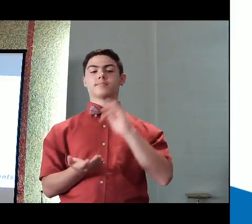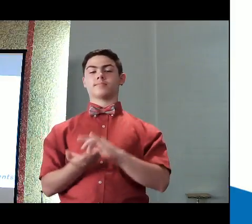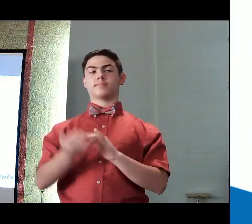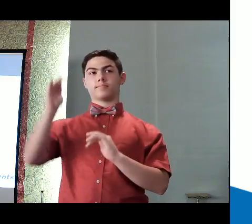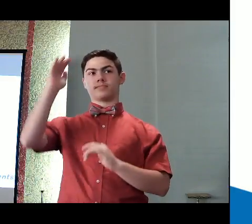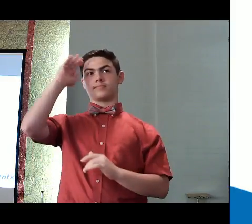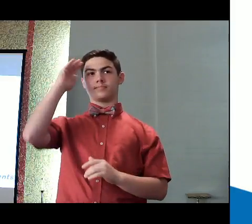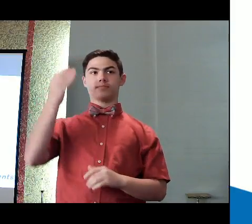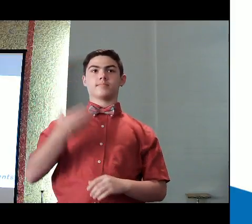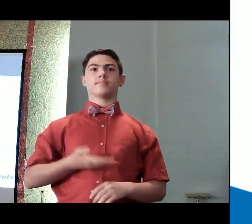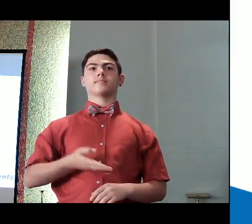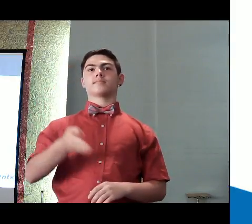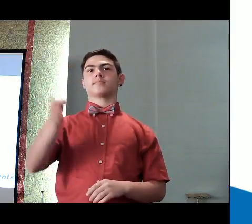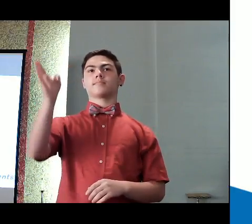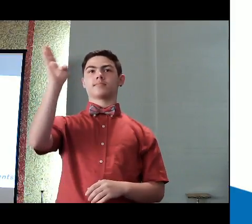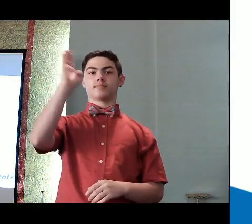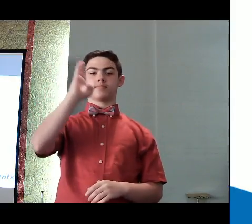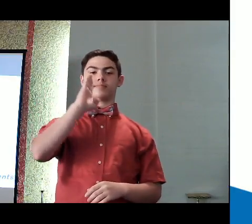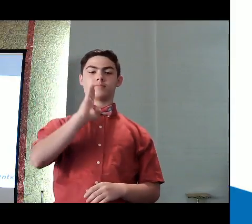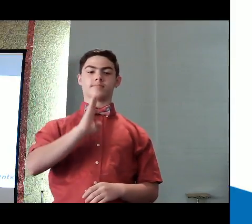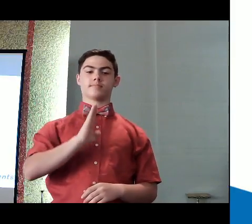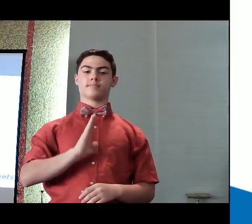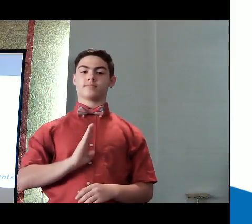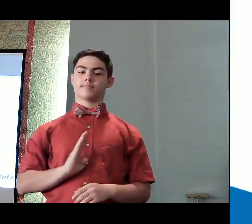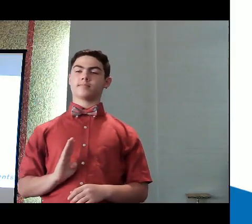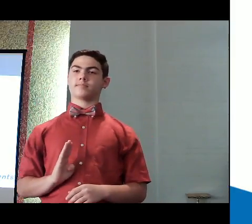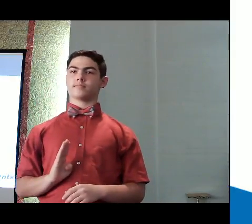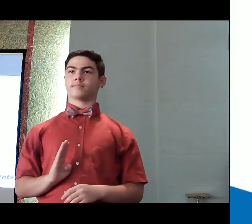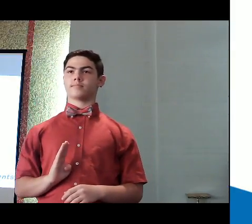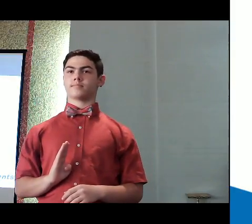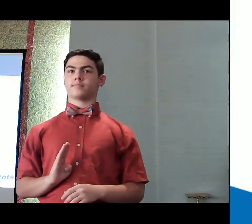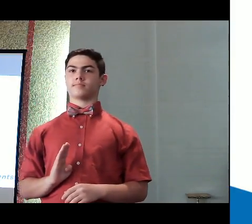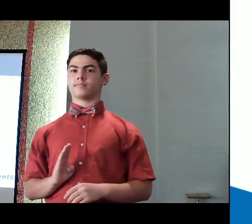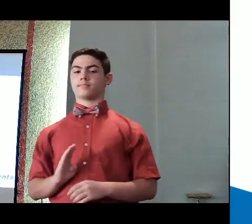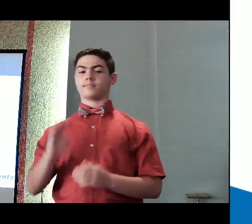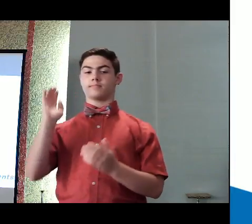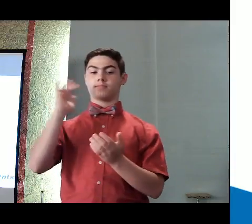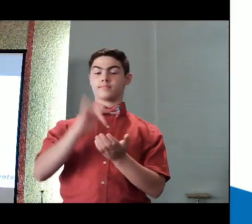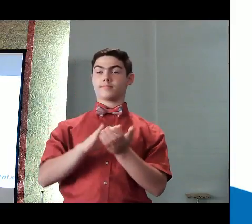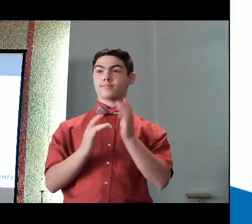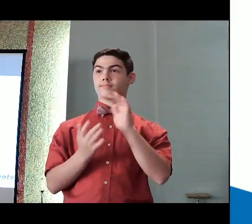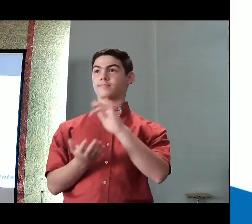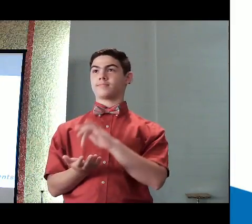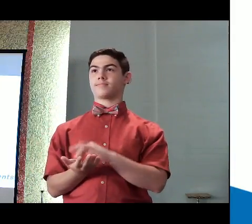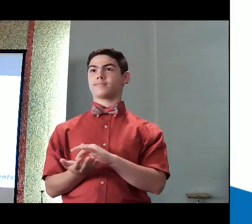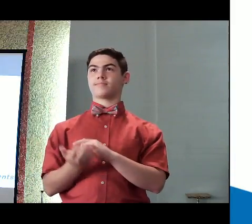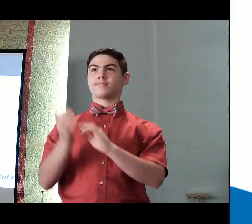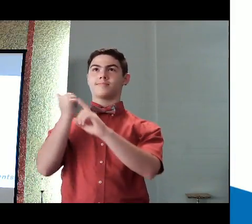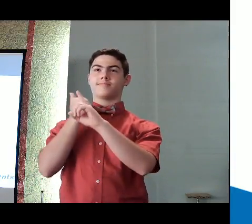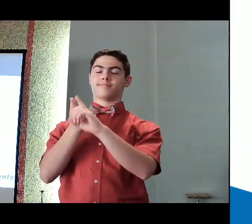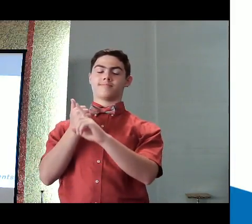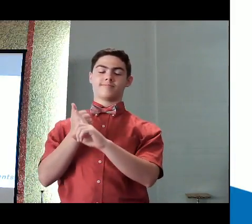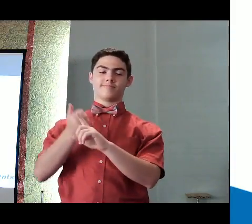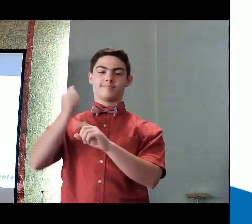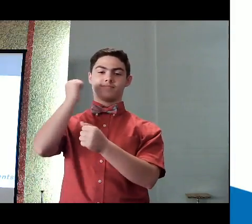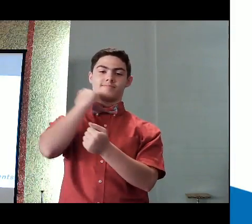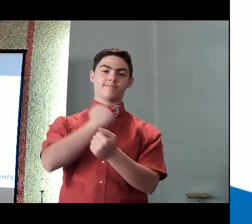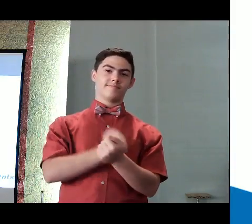up, Jesus, Son of God, the darling